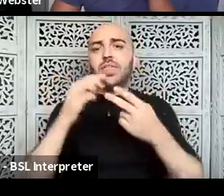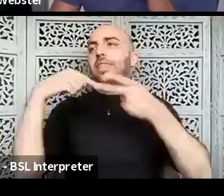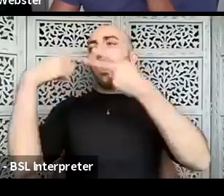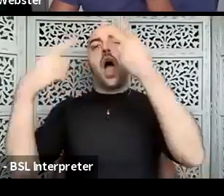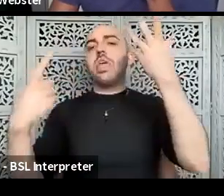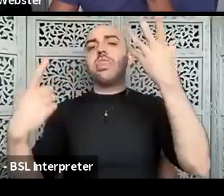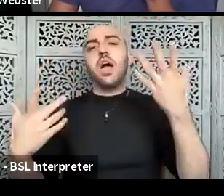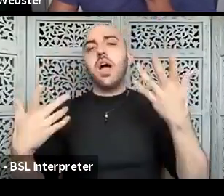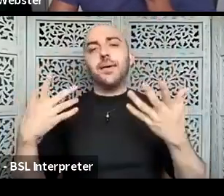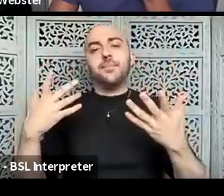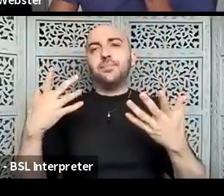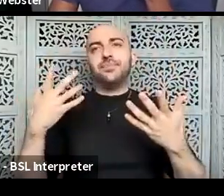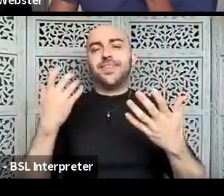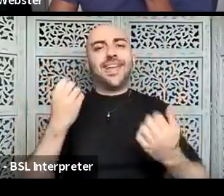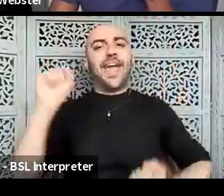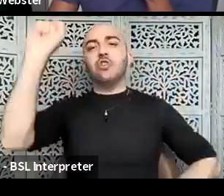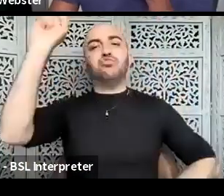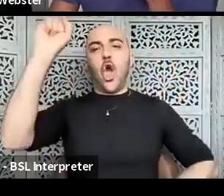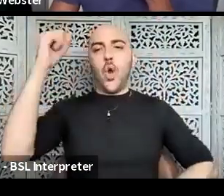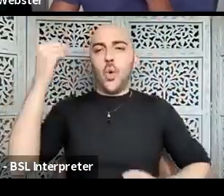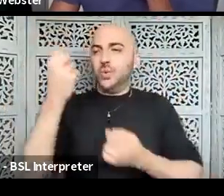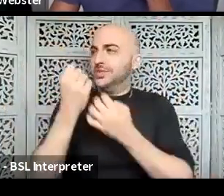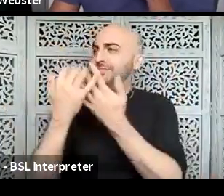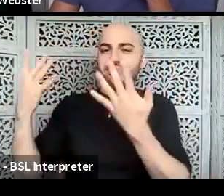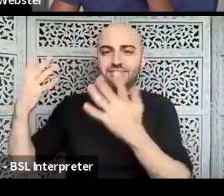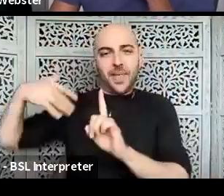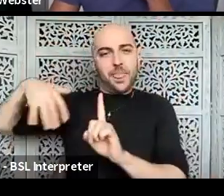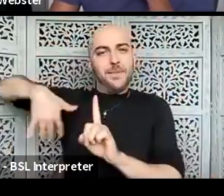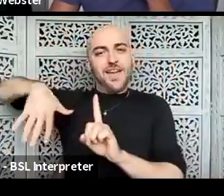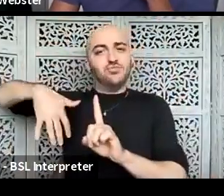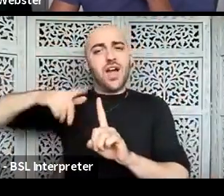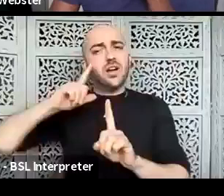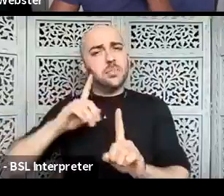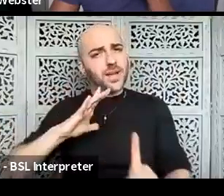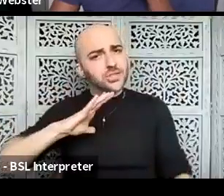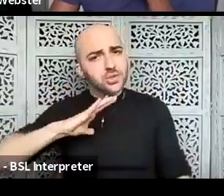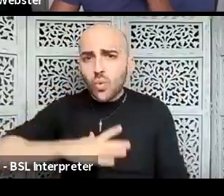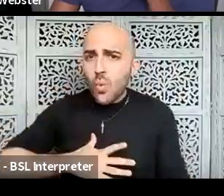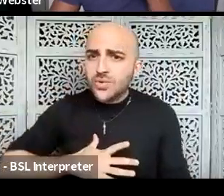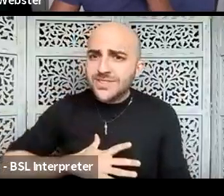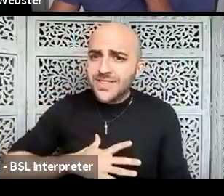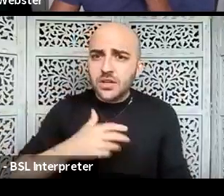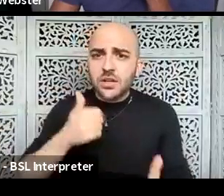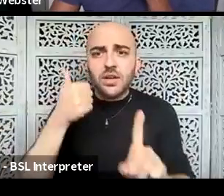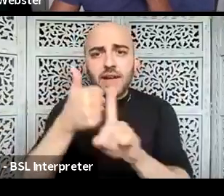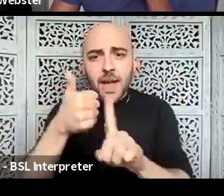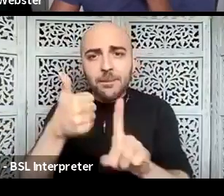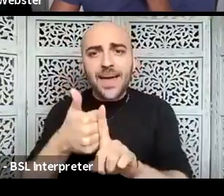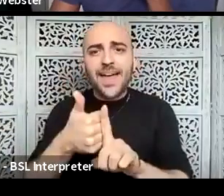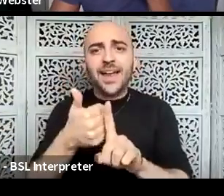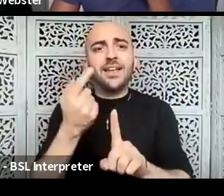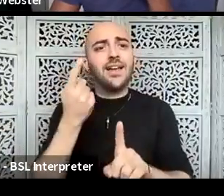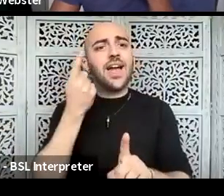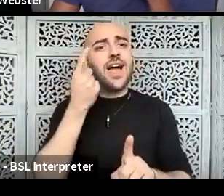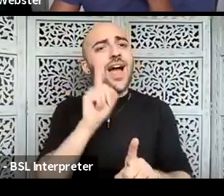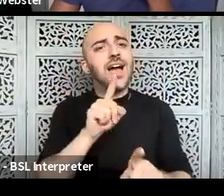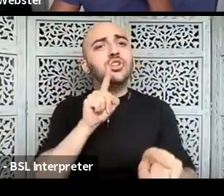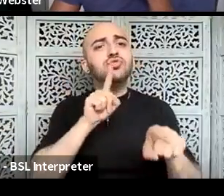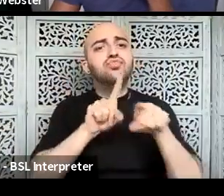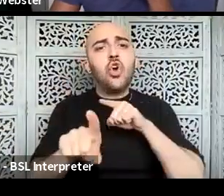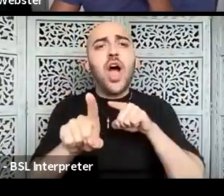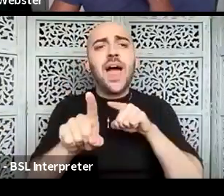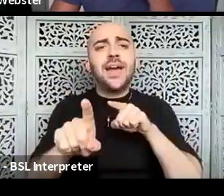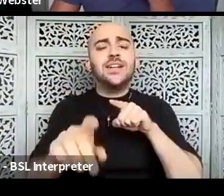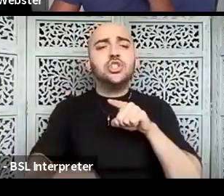in the background. But it's been exhausting, right? I mean, campaigning and trying to hold down or